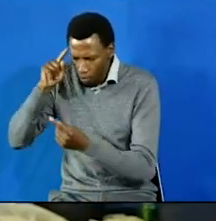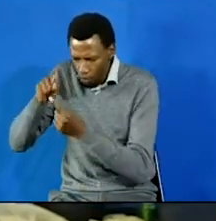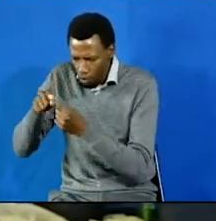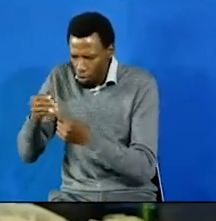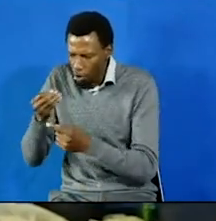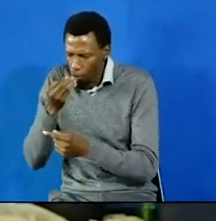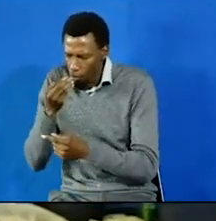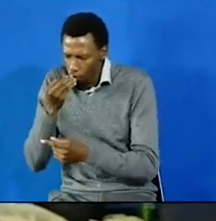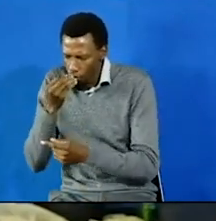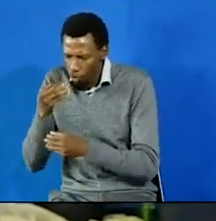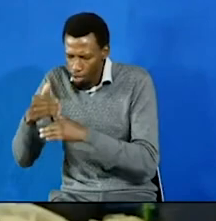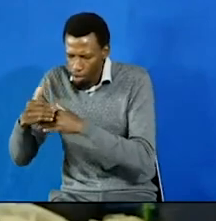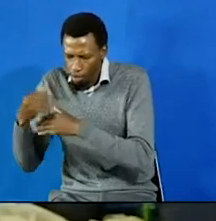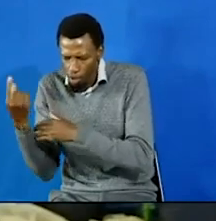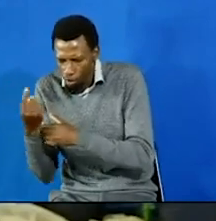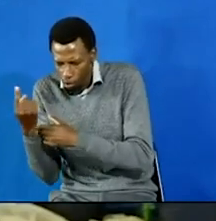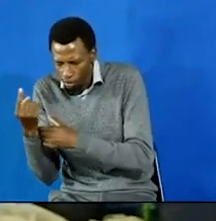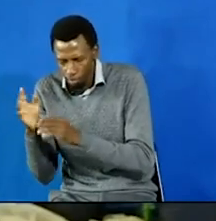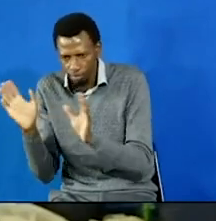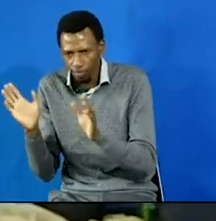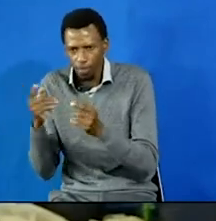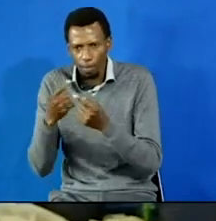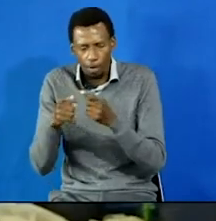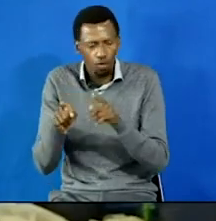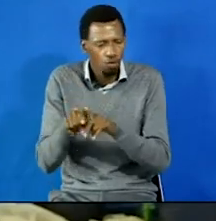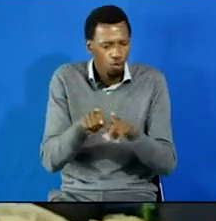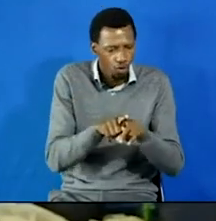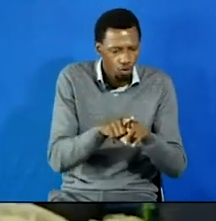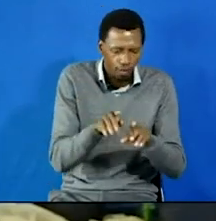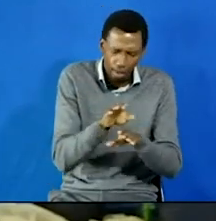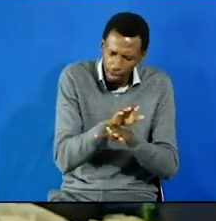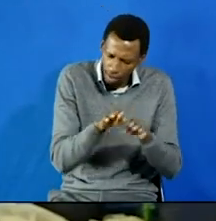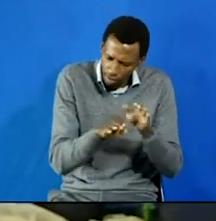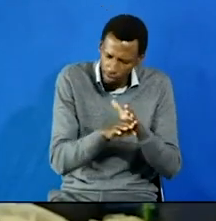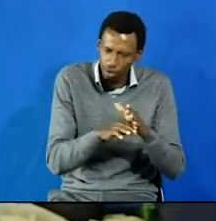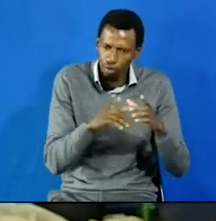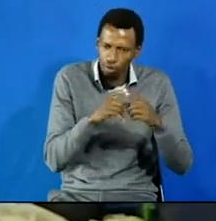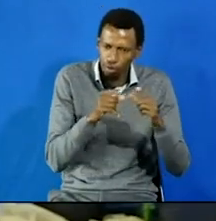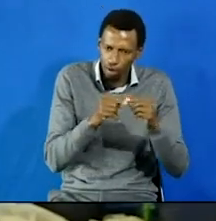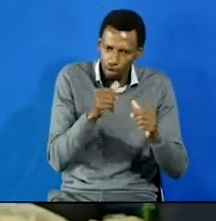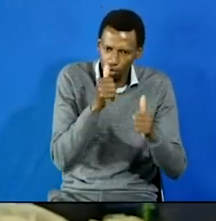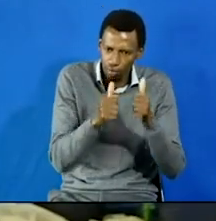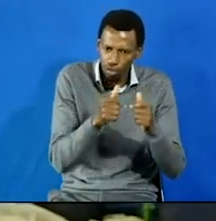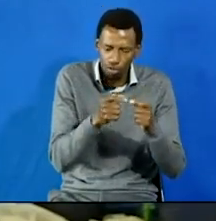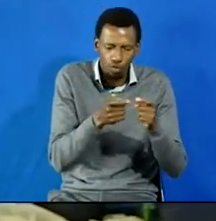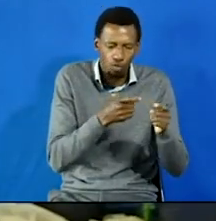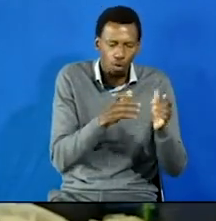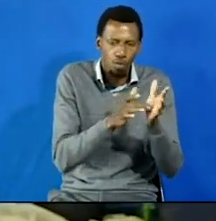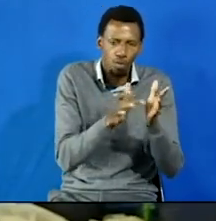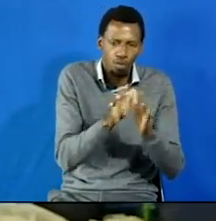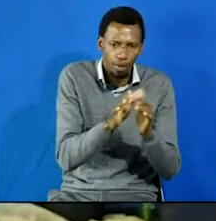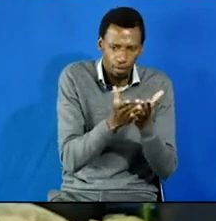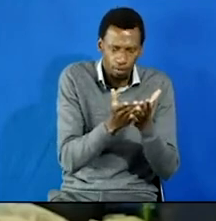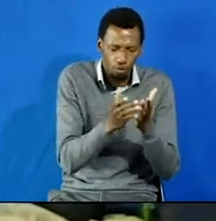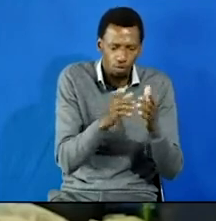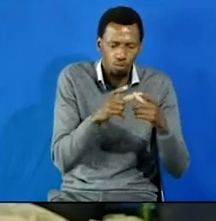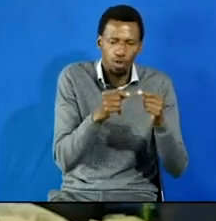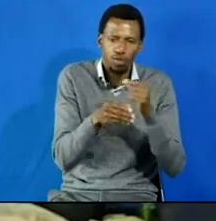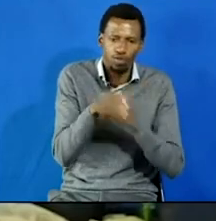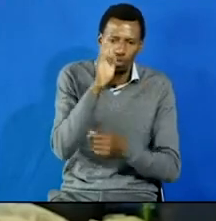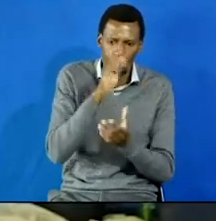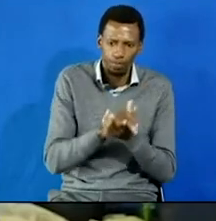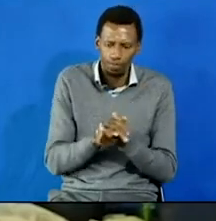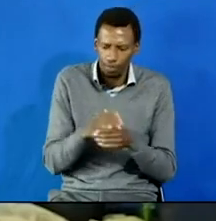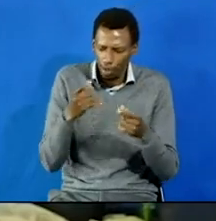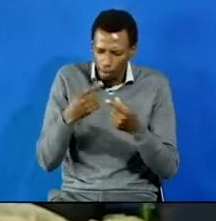the mouth of God. Hallelujah. And quickly, Satan is not content. He